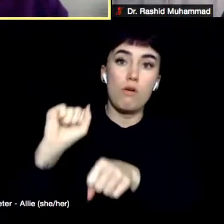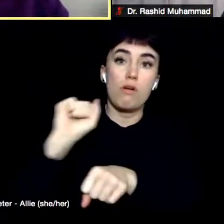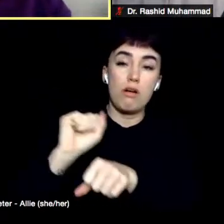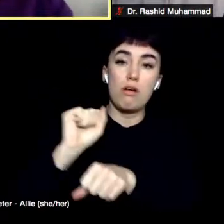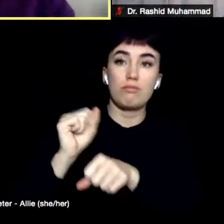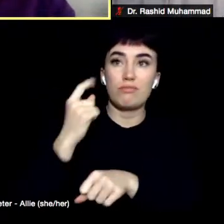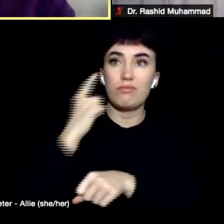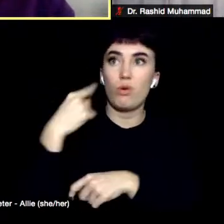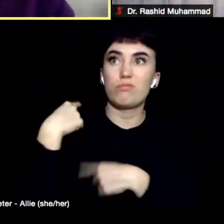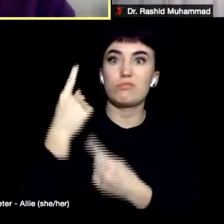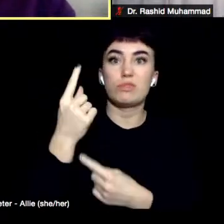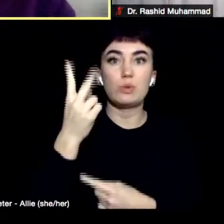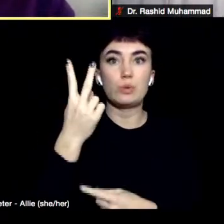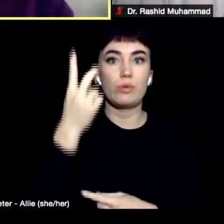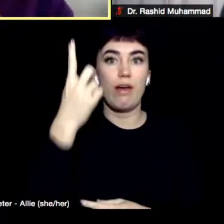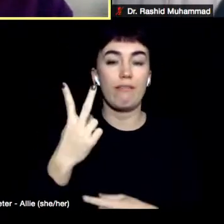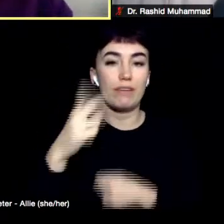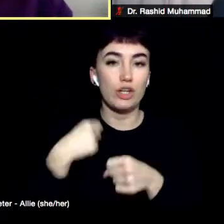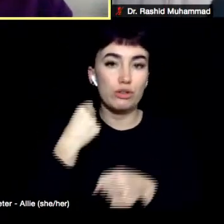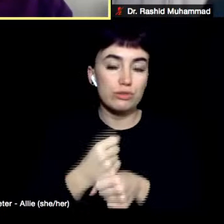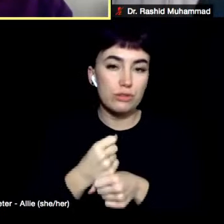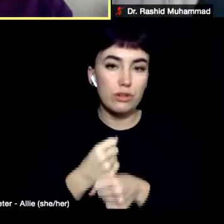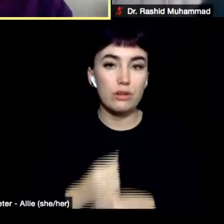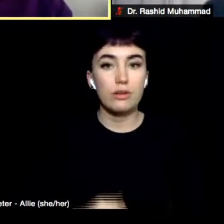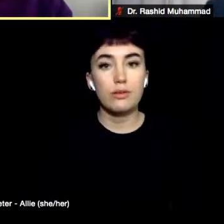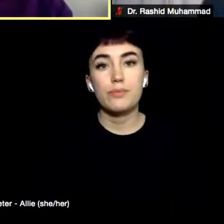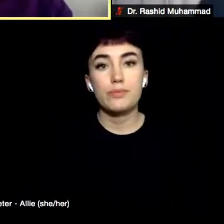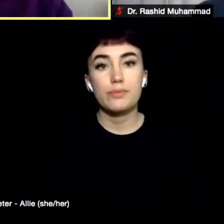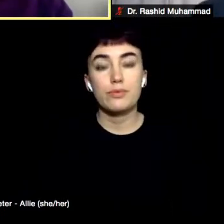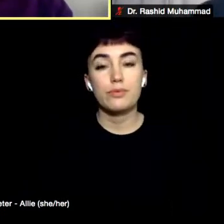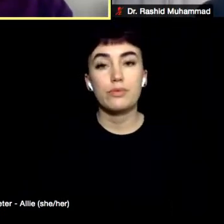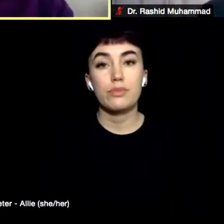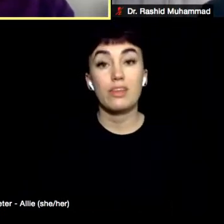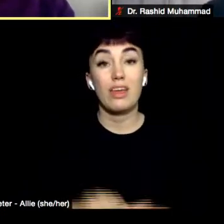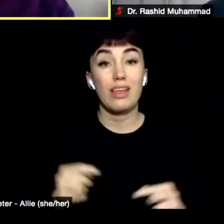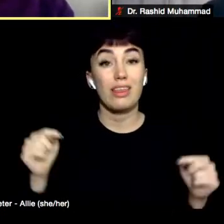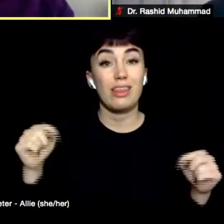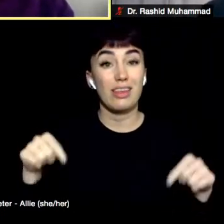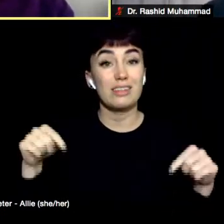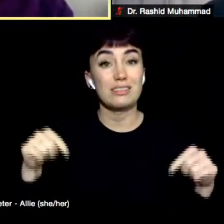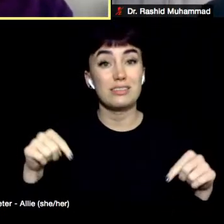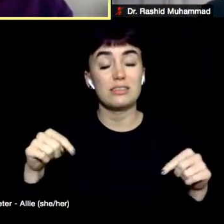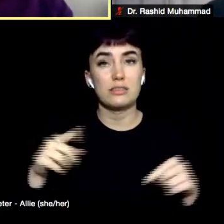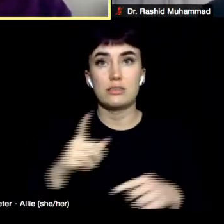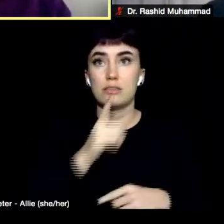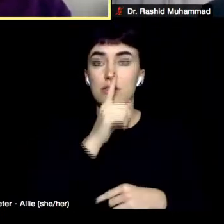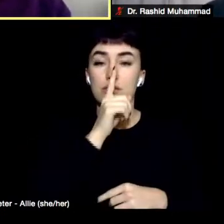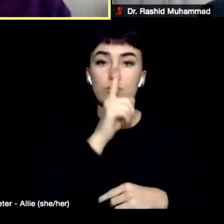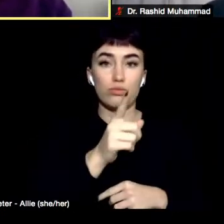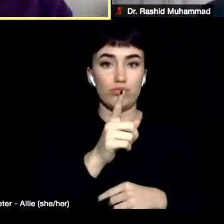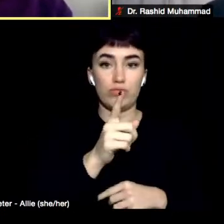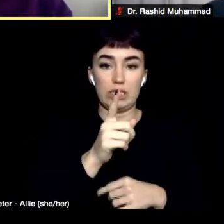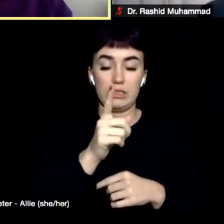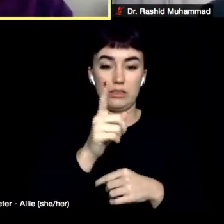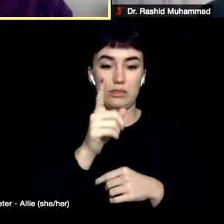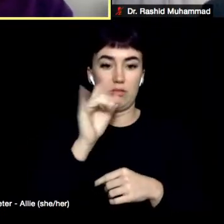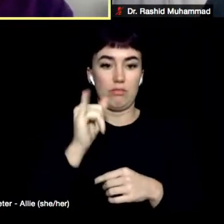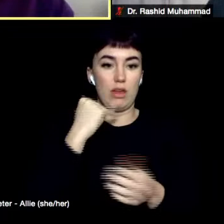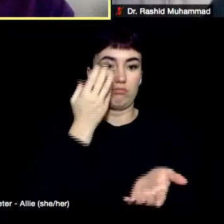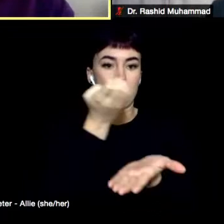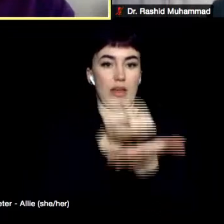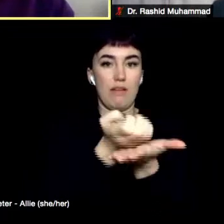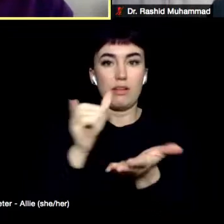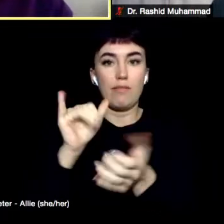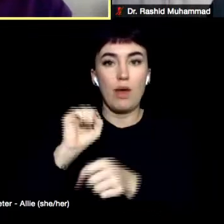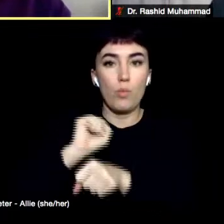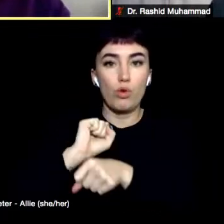2.5 years, and this is really the fruition of that work.